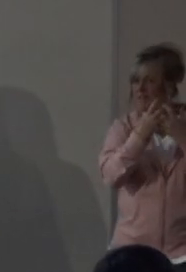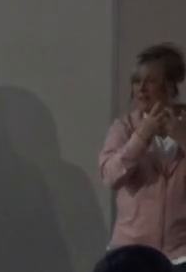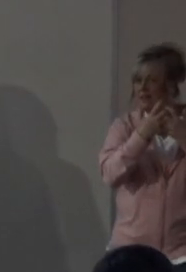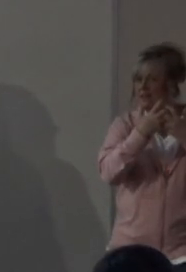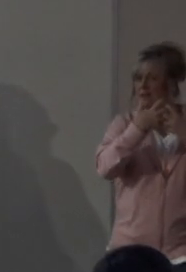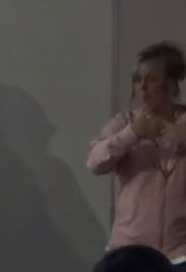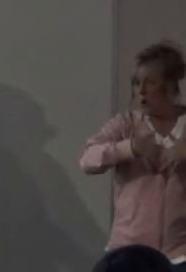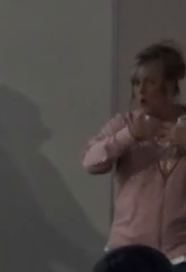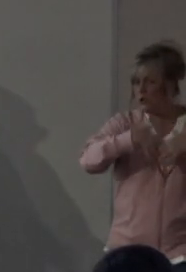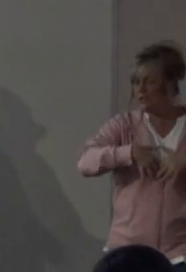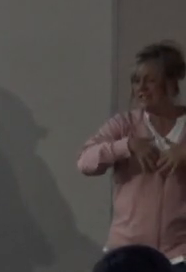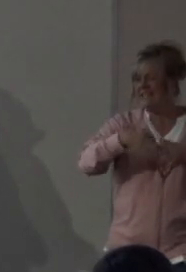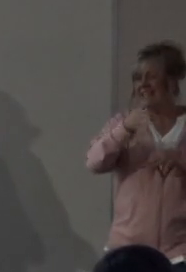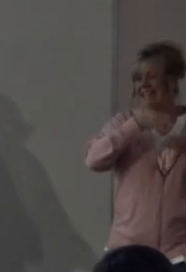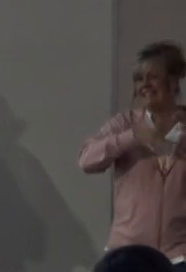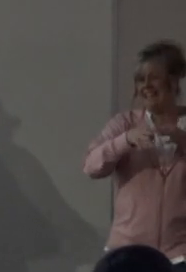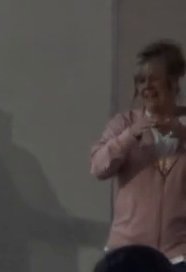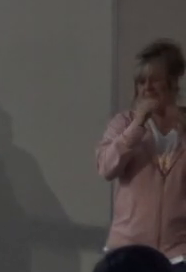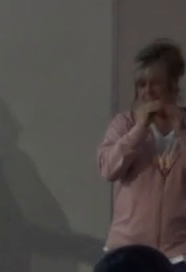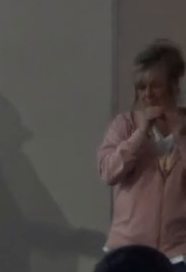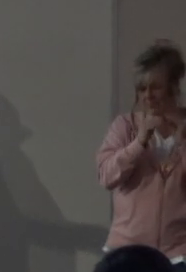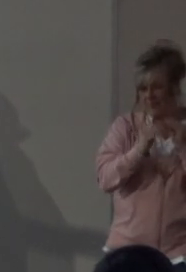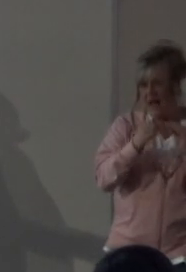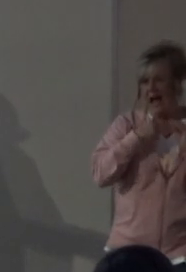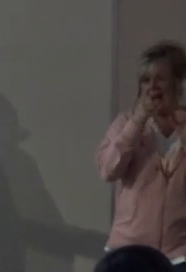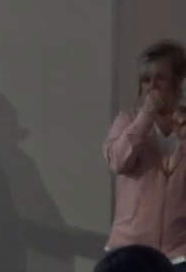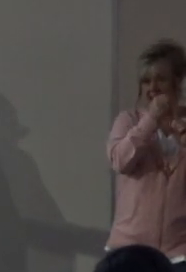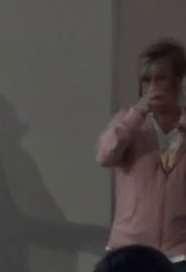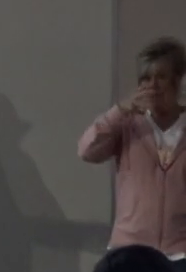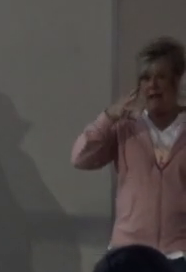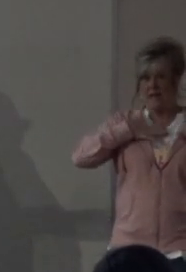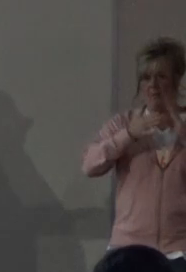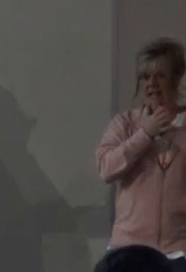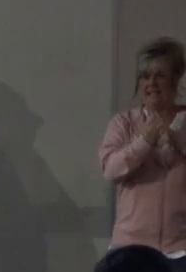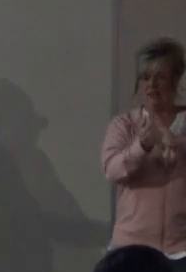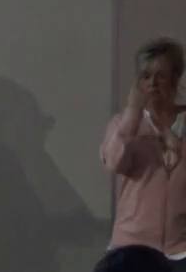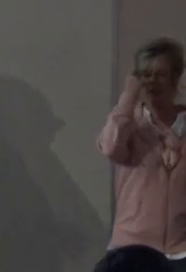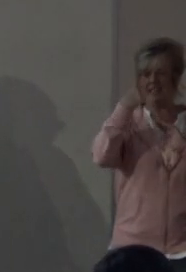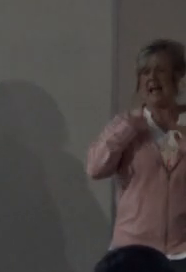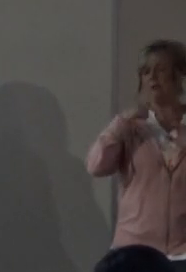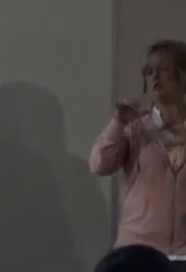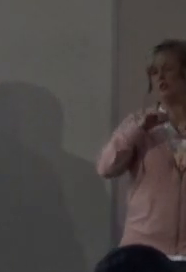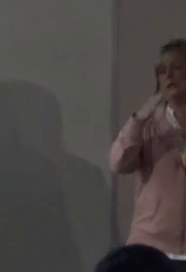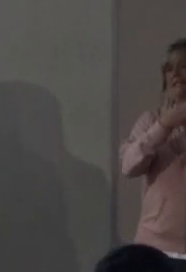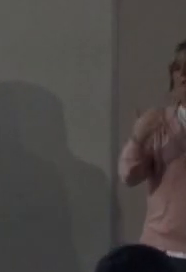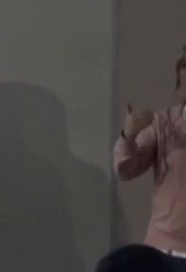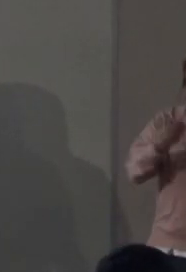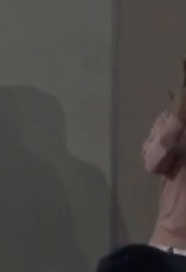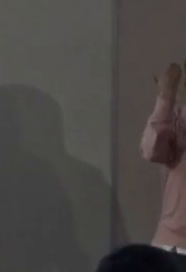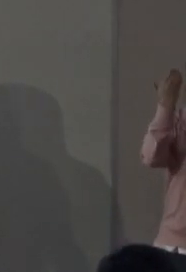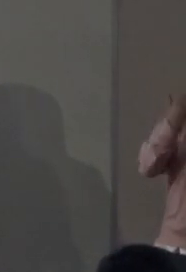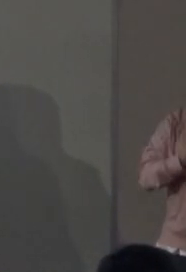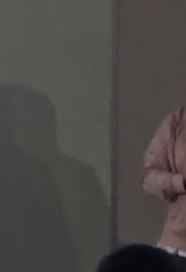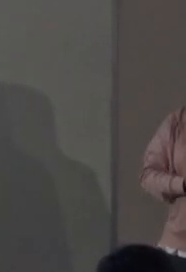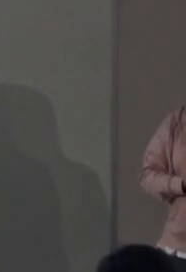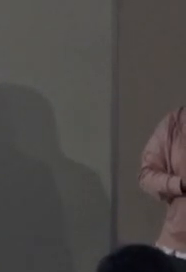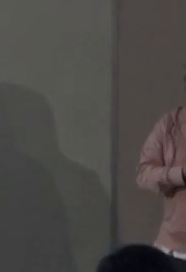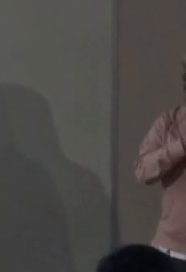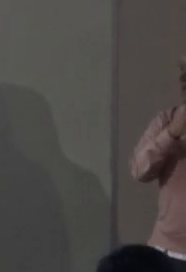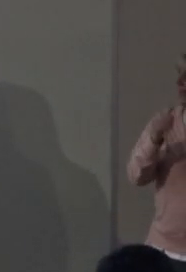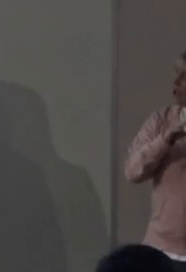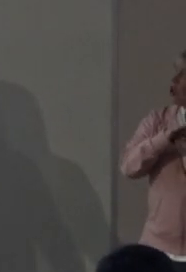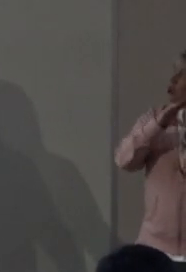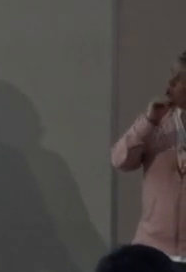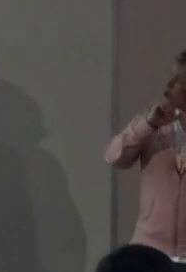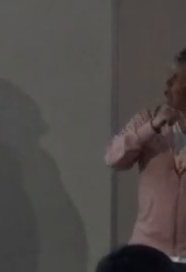So instead of like fine-tuning those skills, I kind of expanded my skills because I was doing something new. And learn how to